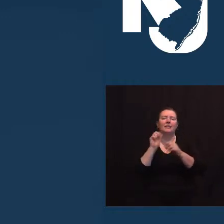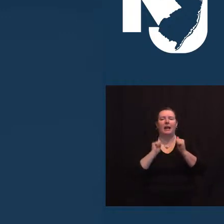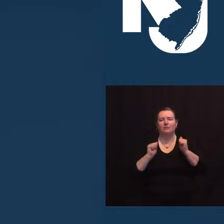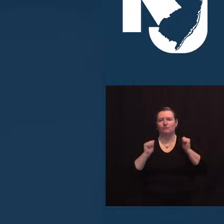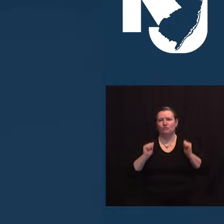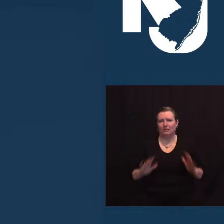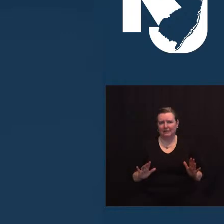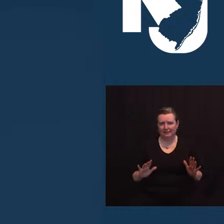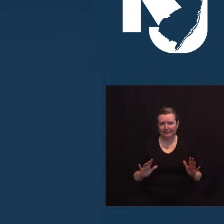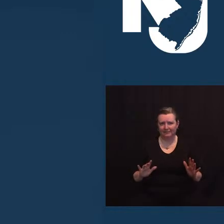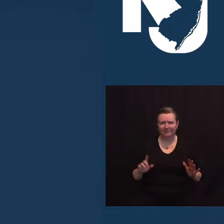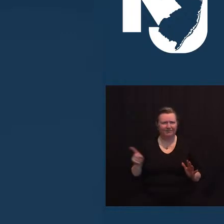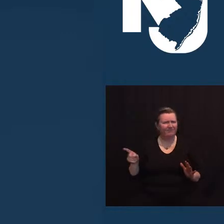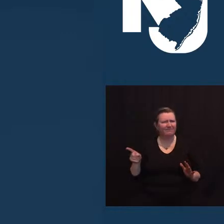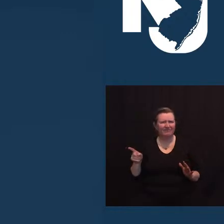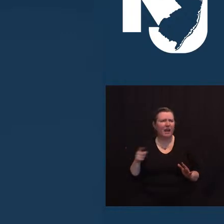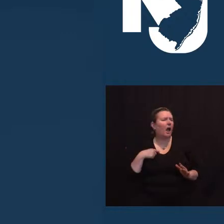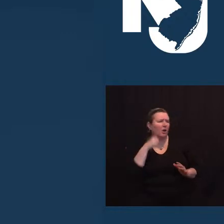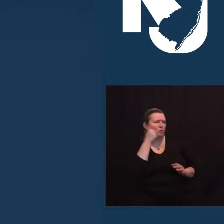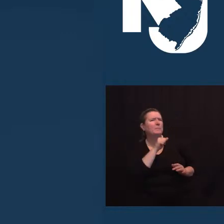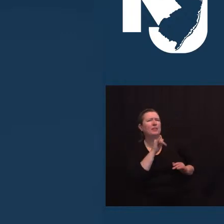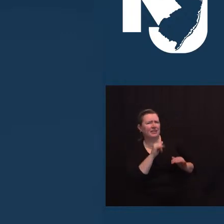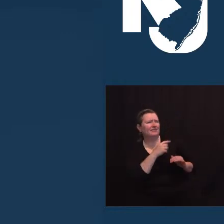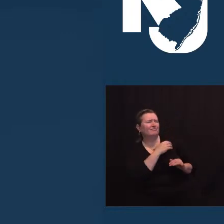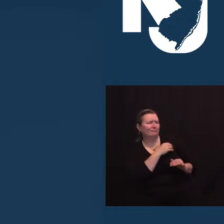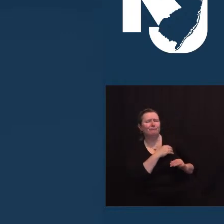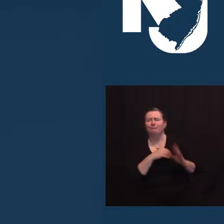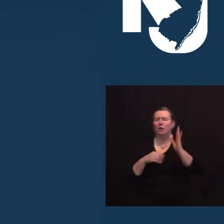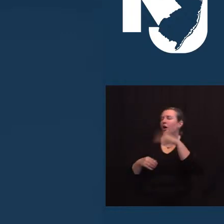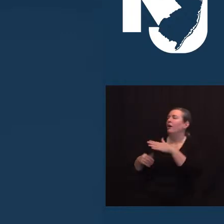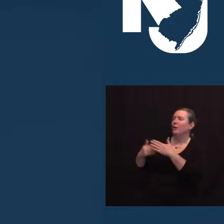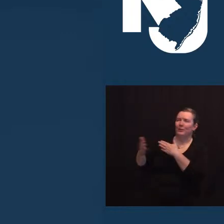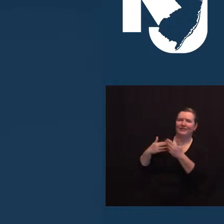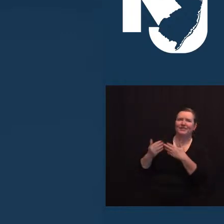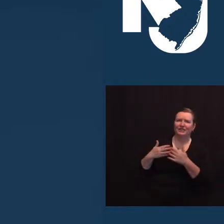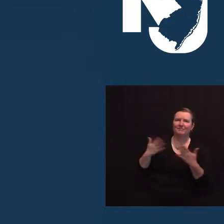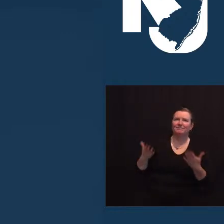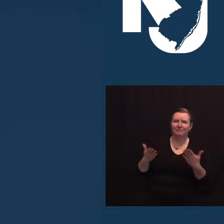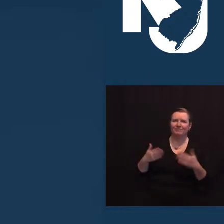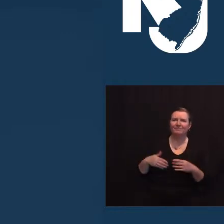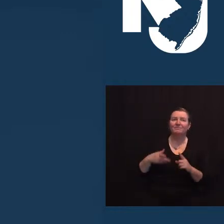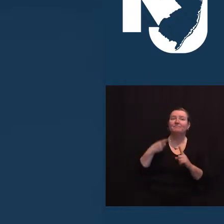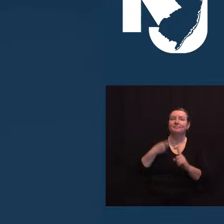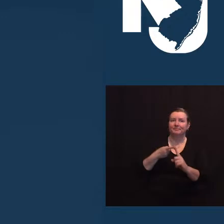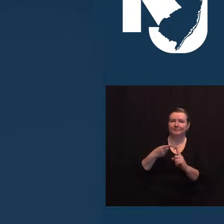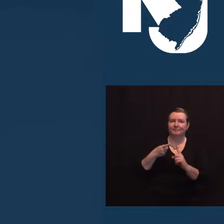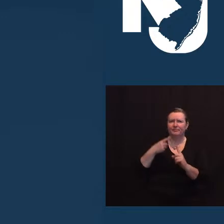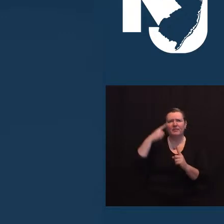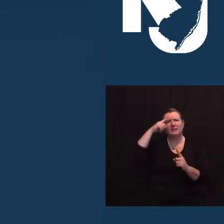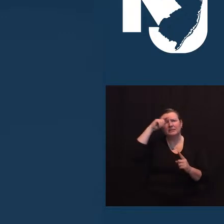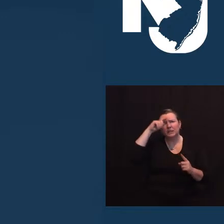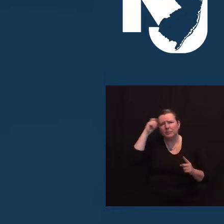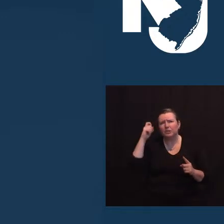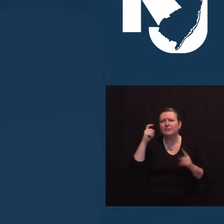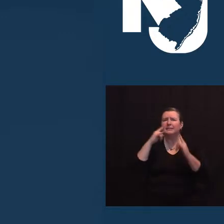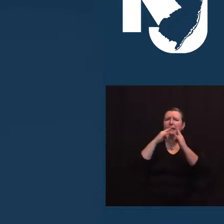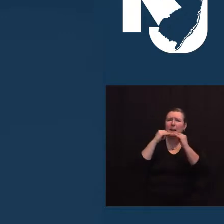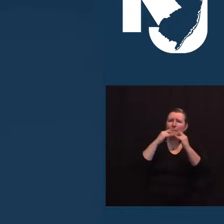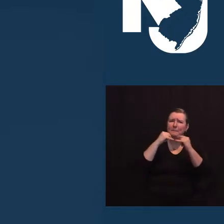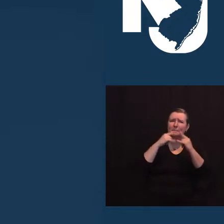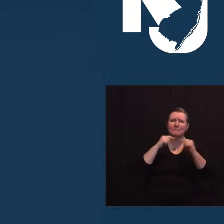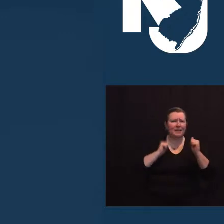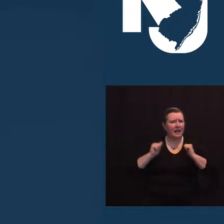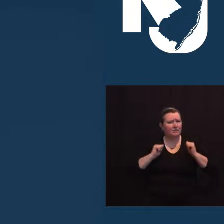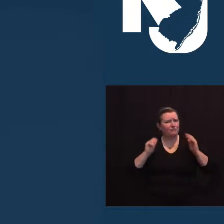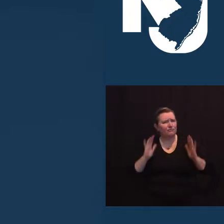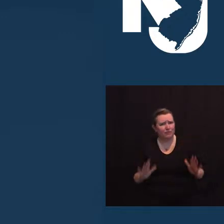well. He spent his summers working the public relation lines for Summer Stock in Corning, New York, which further exposed him to many other